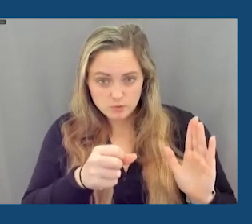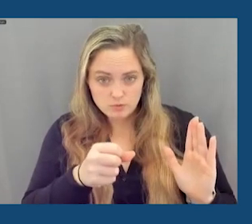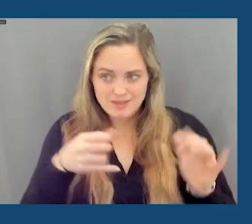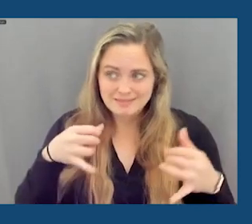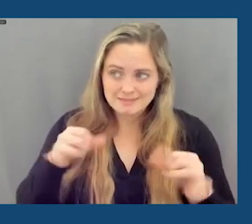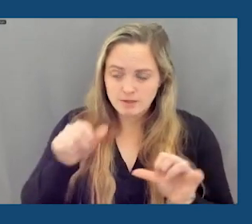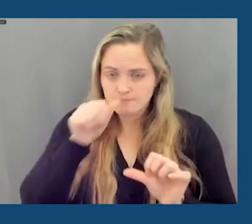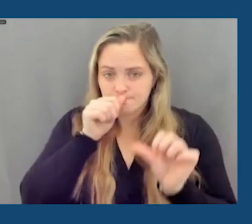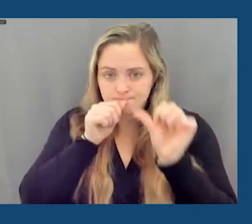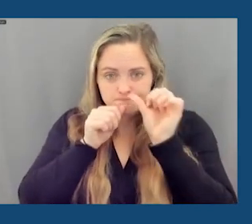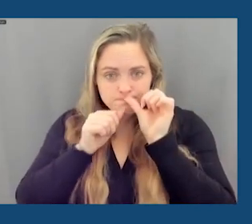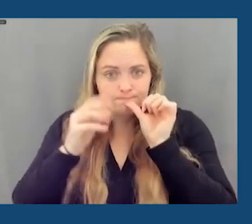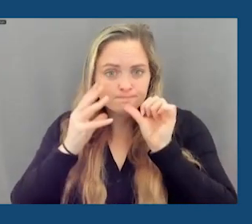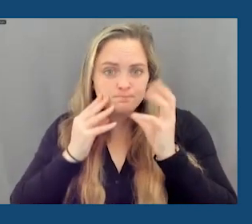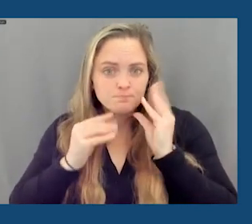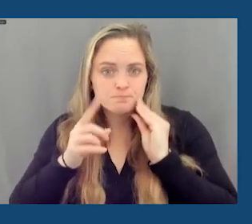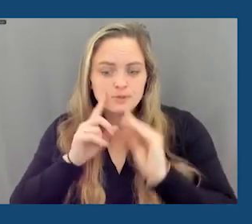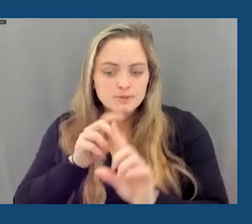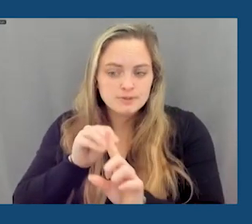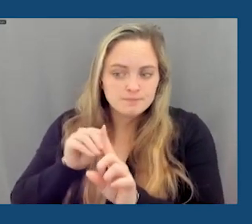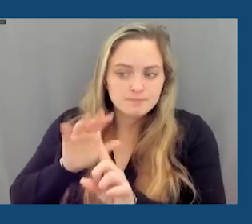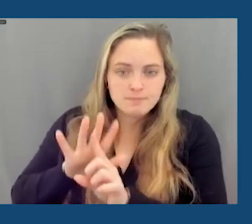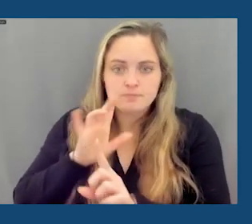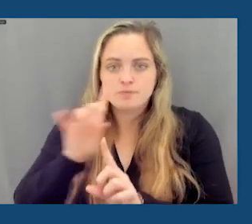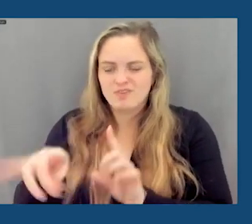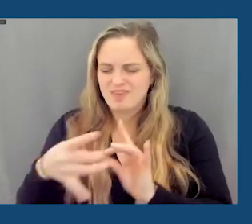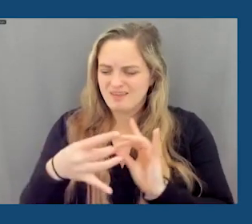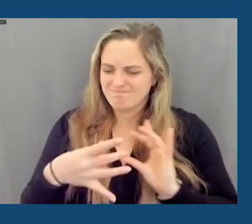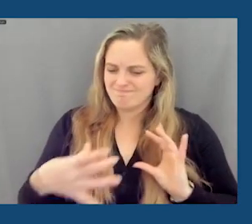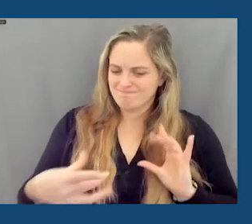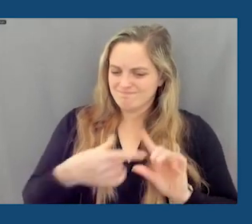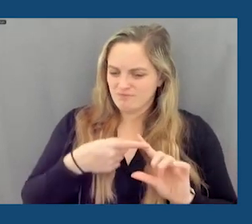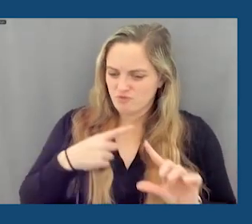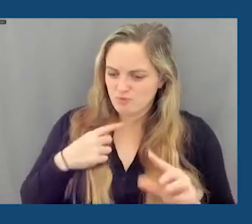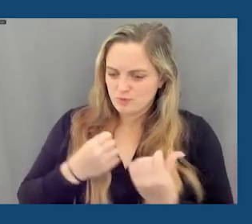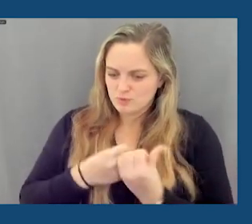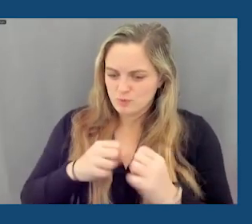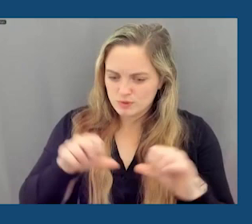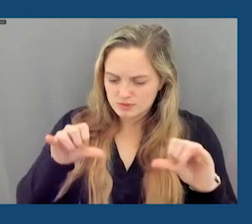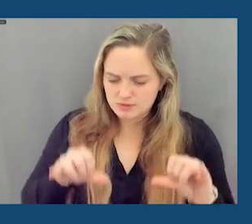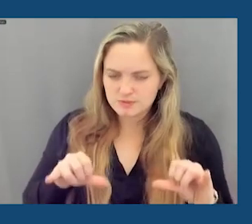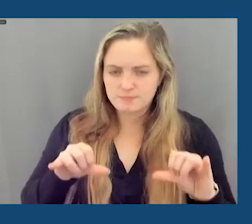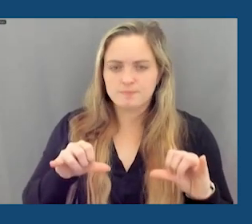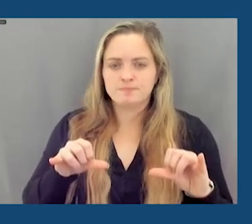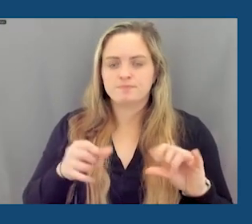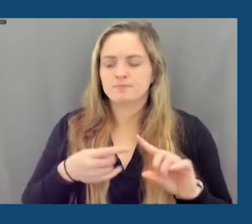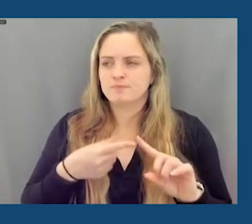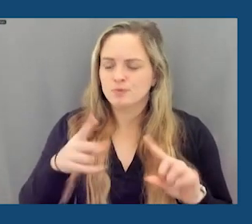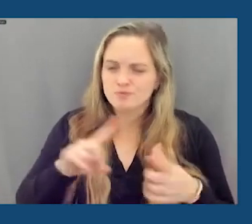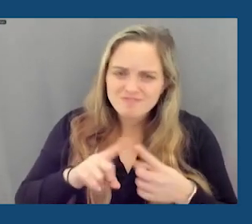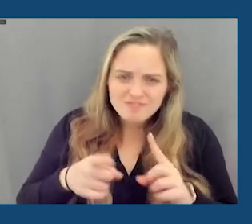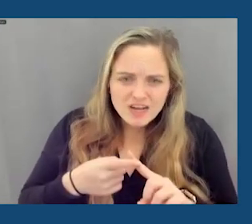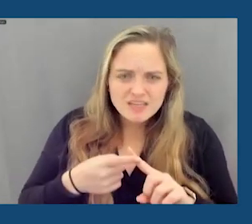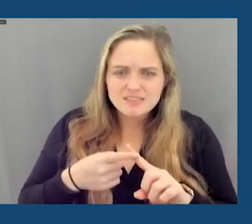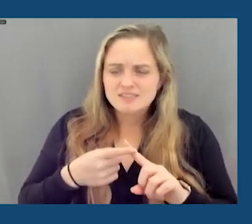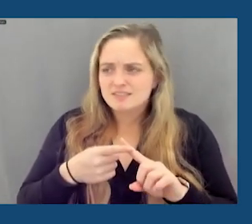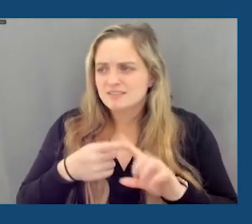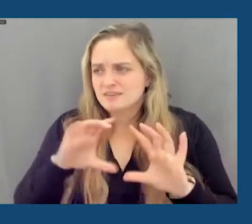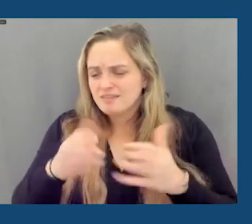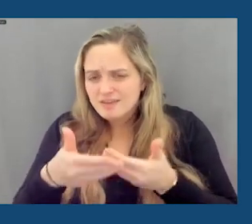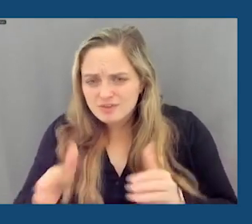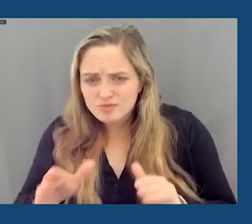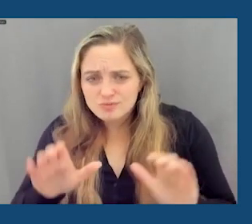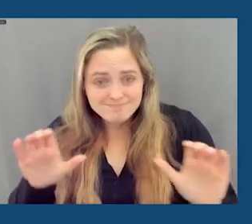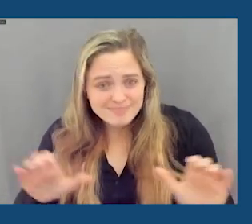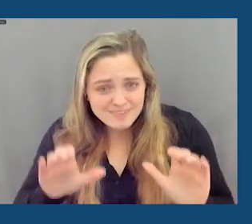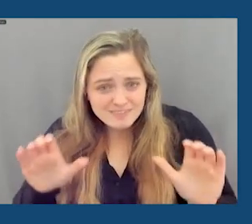with the effects of that disconnection from their support system, from their friends and the classroom and the activities